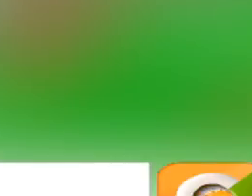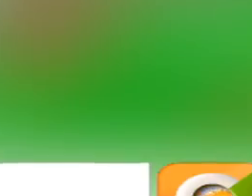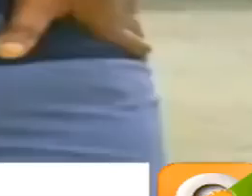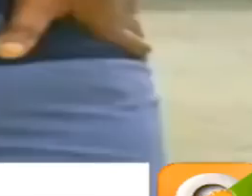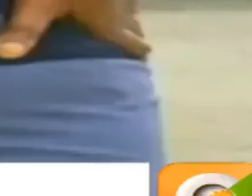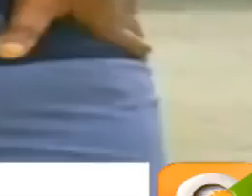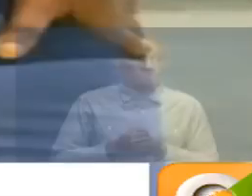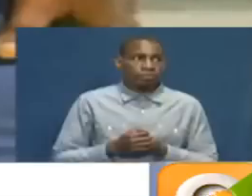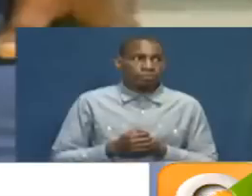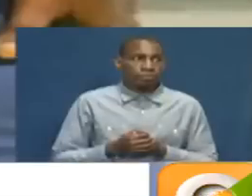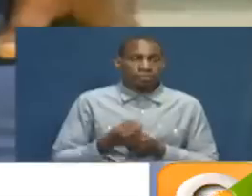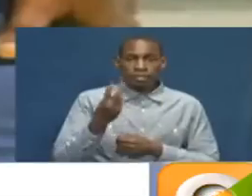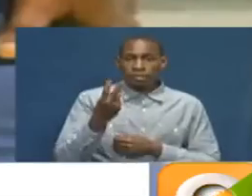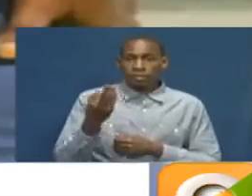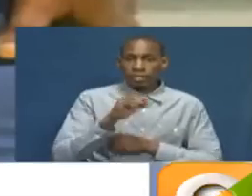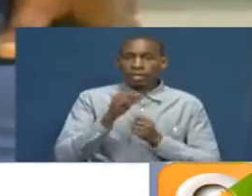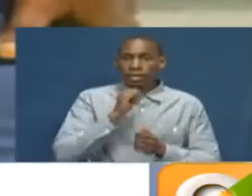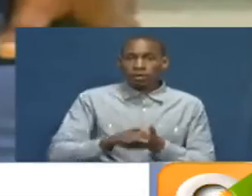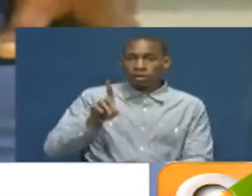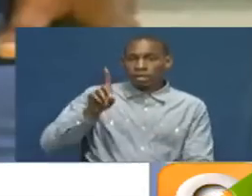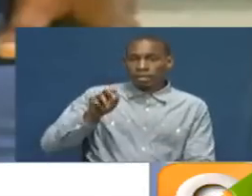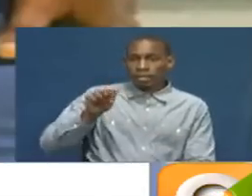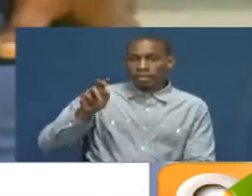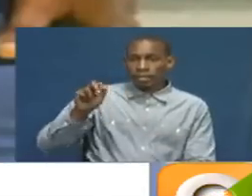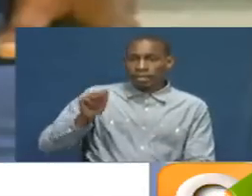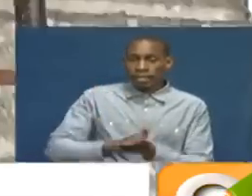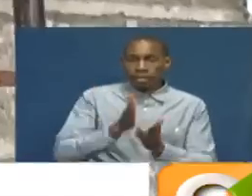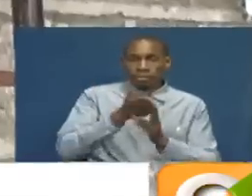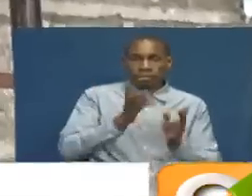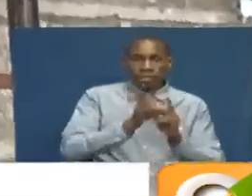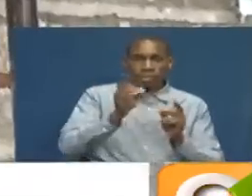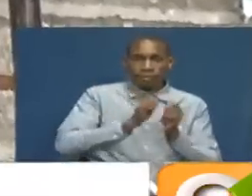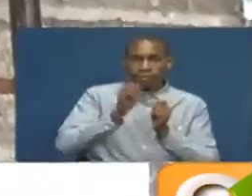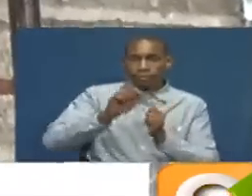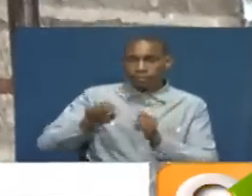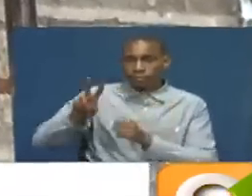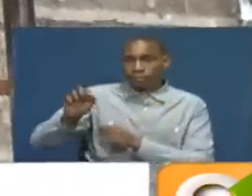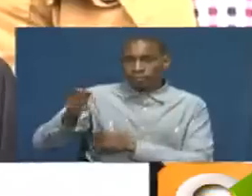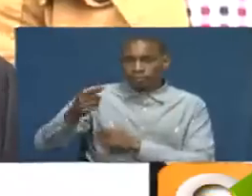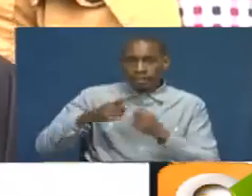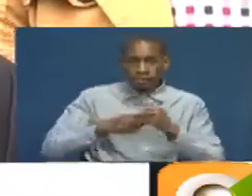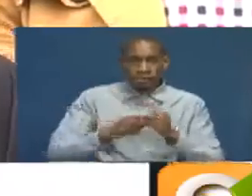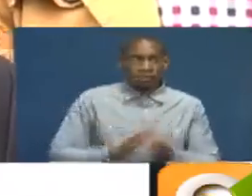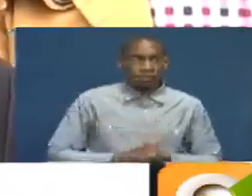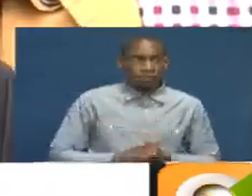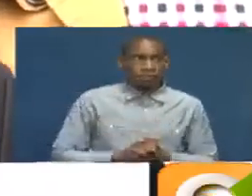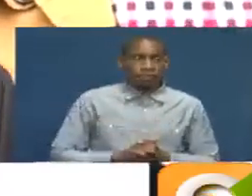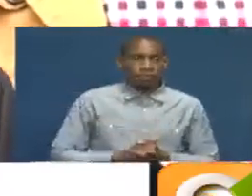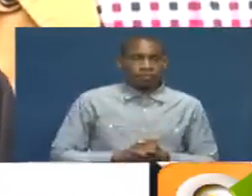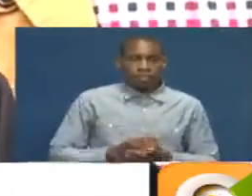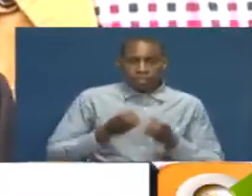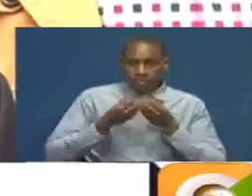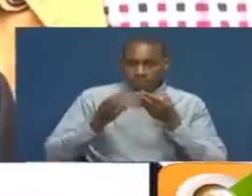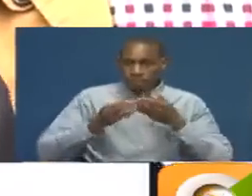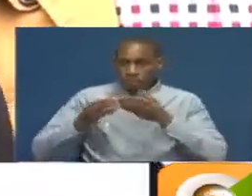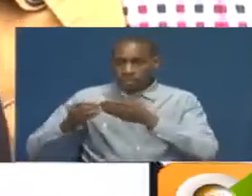Wamboi, and 23-year-old Diana Opicho in Mawanga between the 15th and 25th of June. Our information led us to